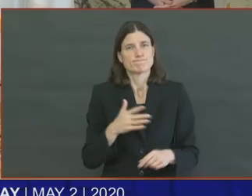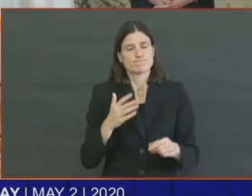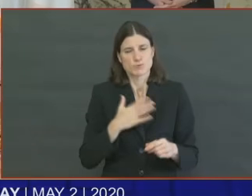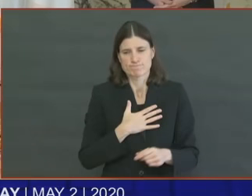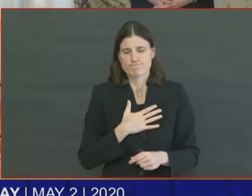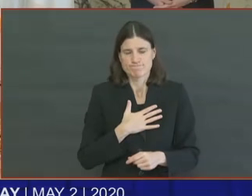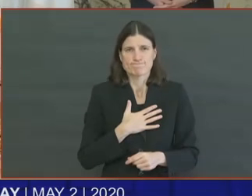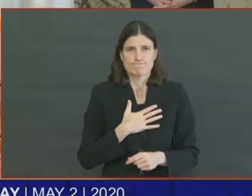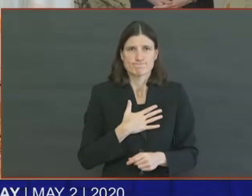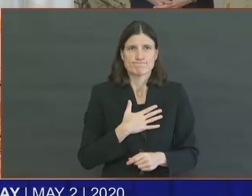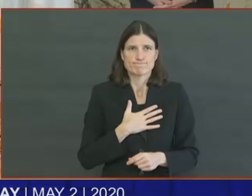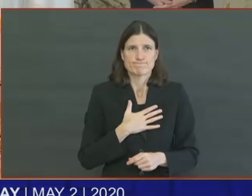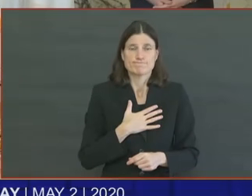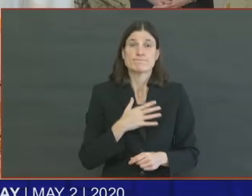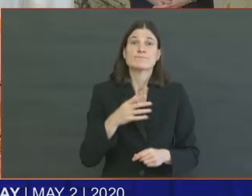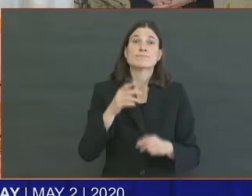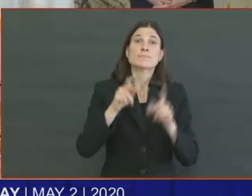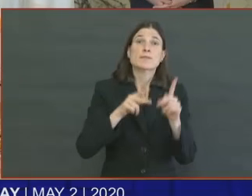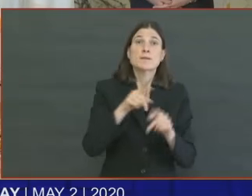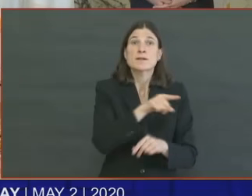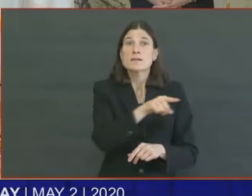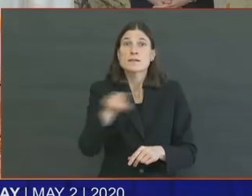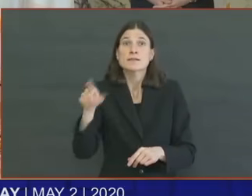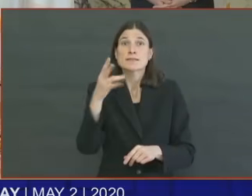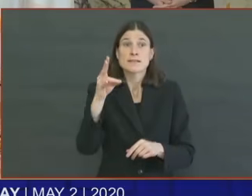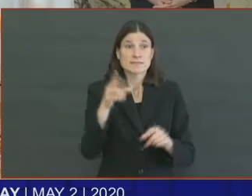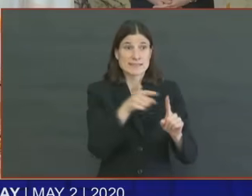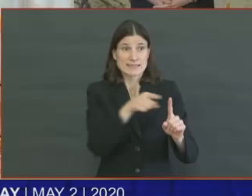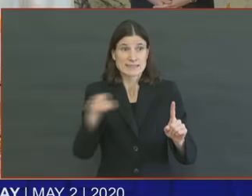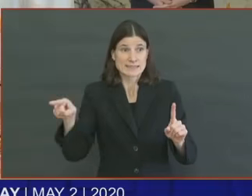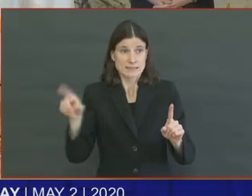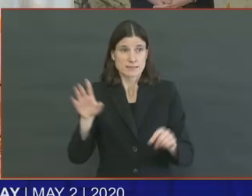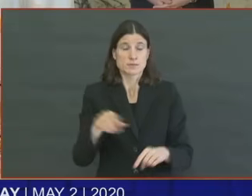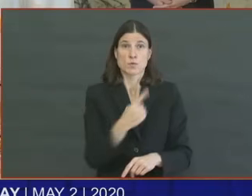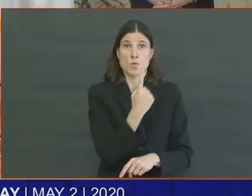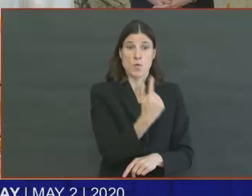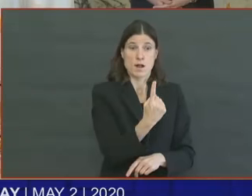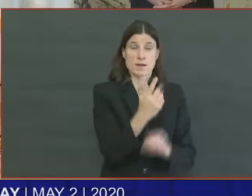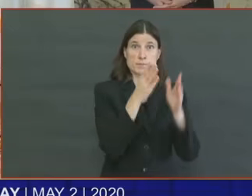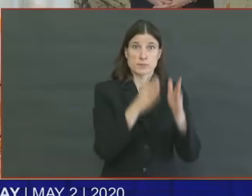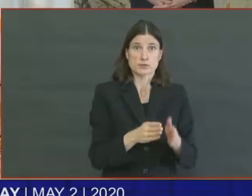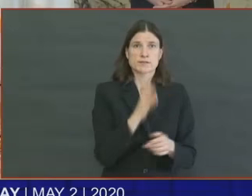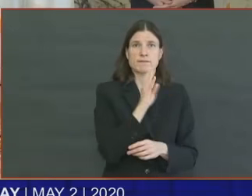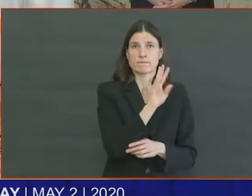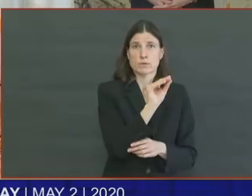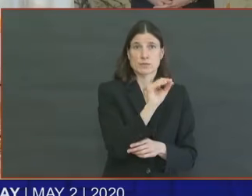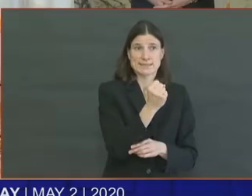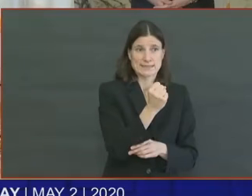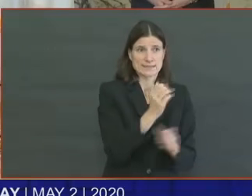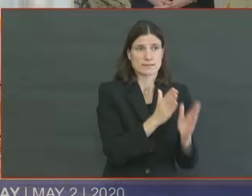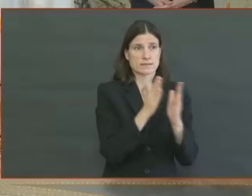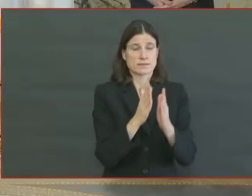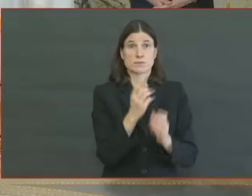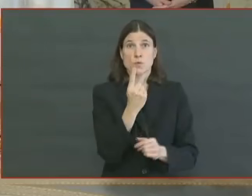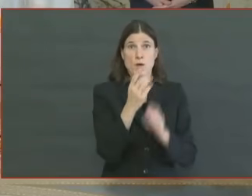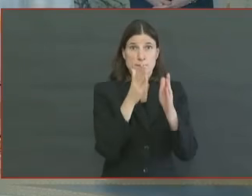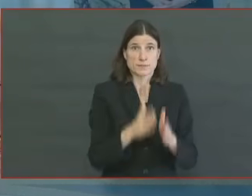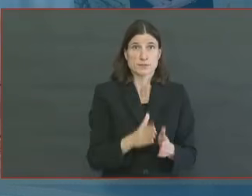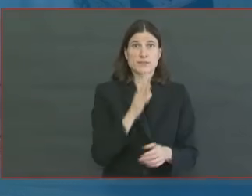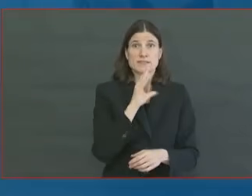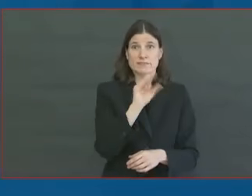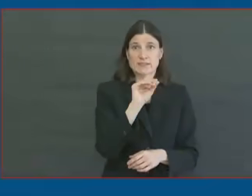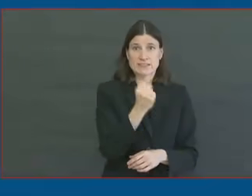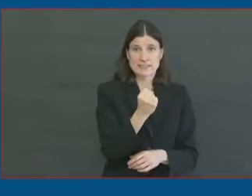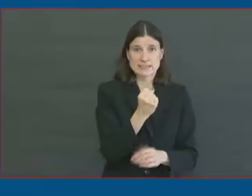These people range in age from their 40s to their 90s. There's one person in their 40s, one person